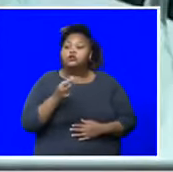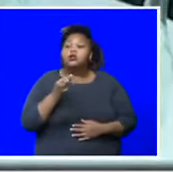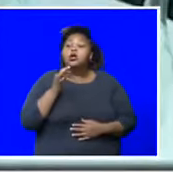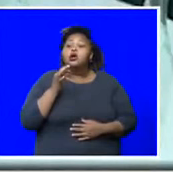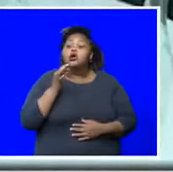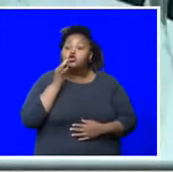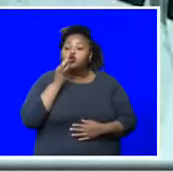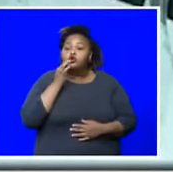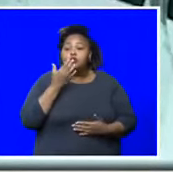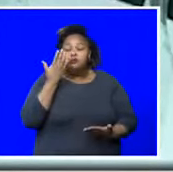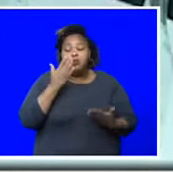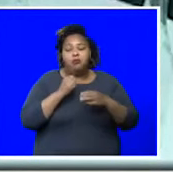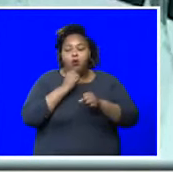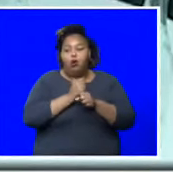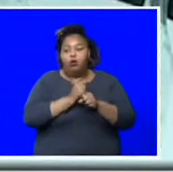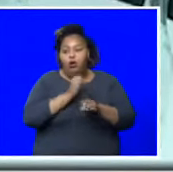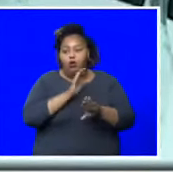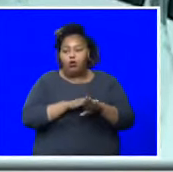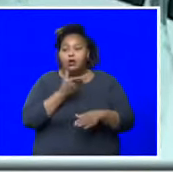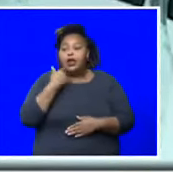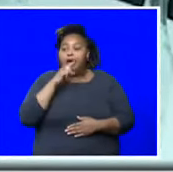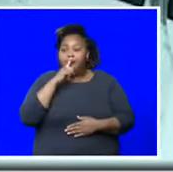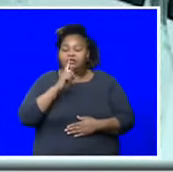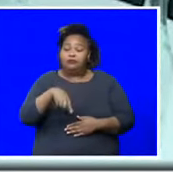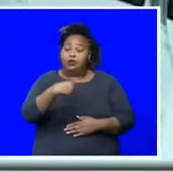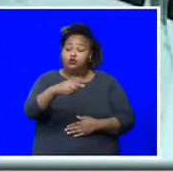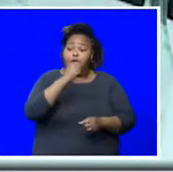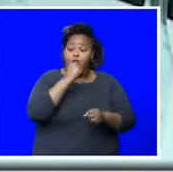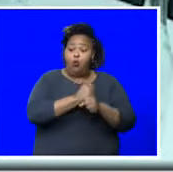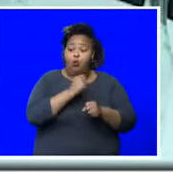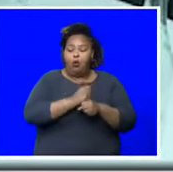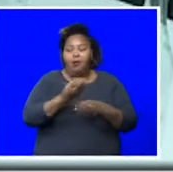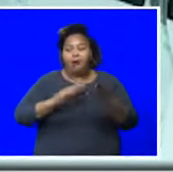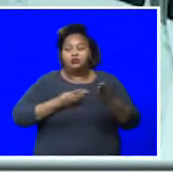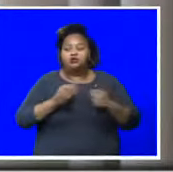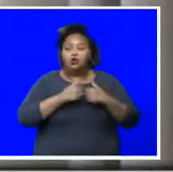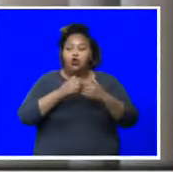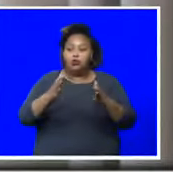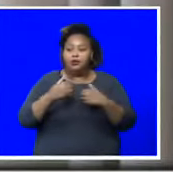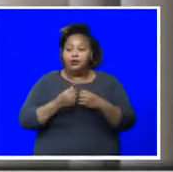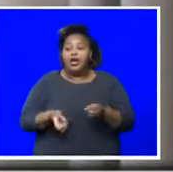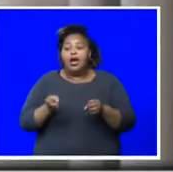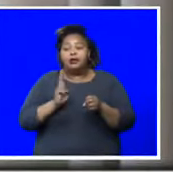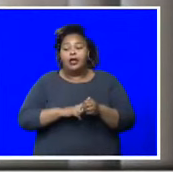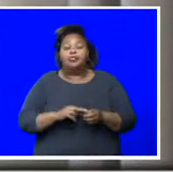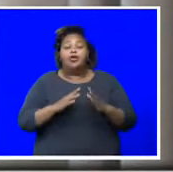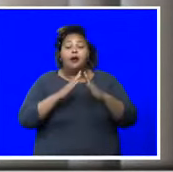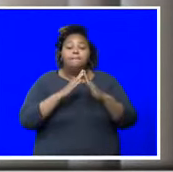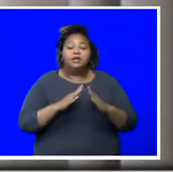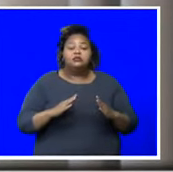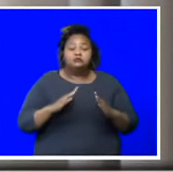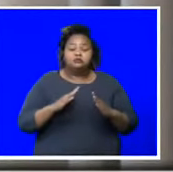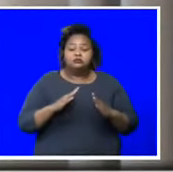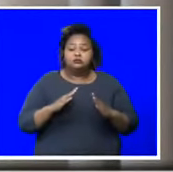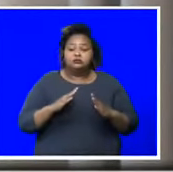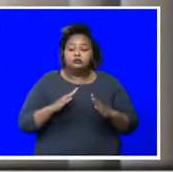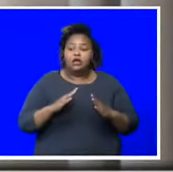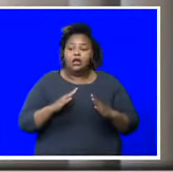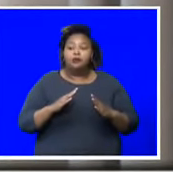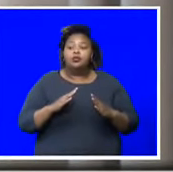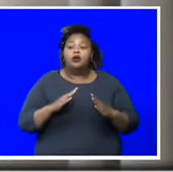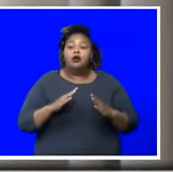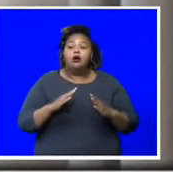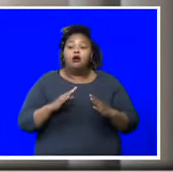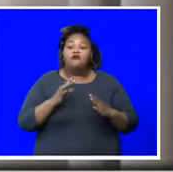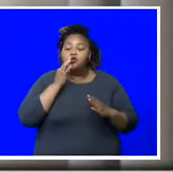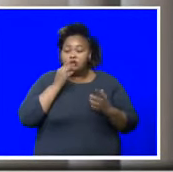balifake limasela kude kuthi abonakale emakhono abo neminyango yelitiko ke ivulekile. One glaring aspect is